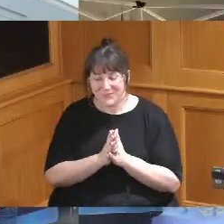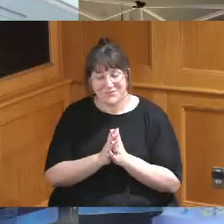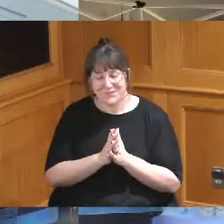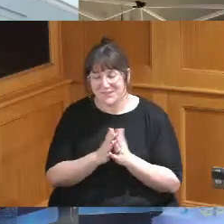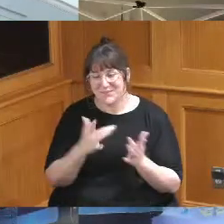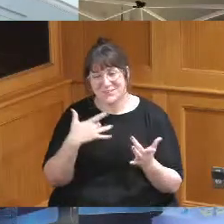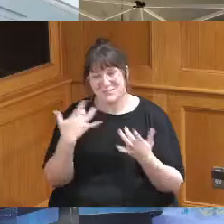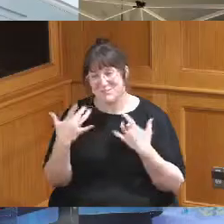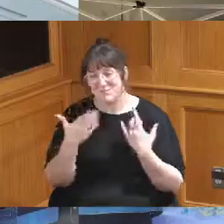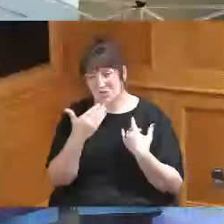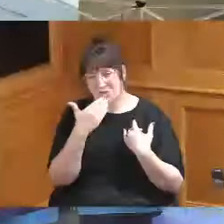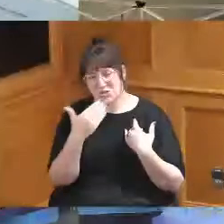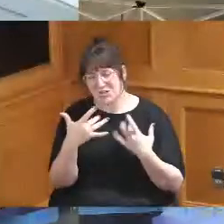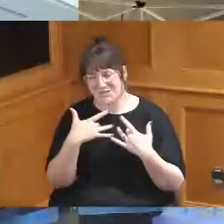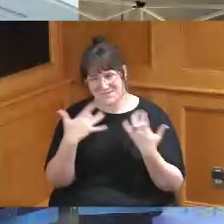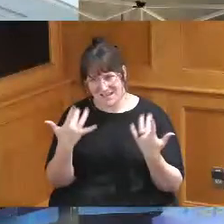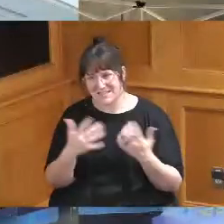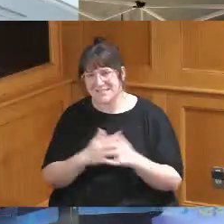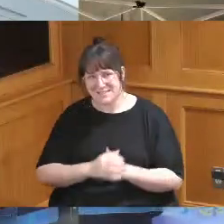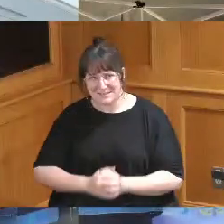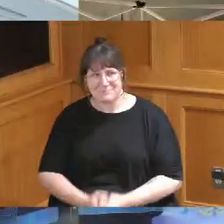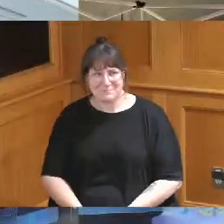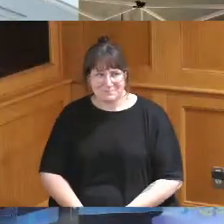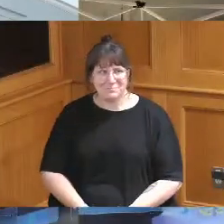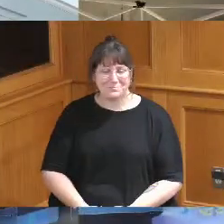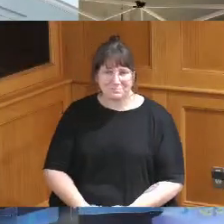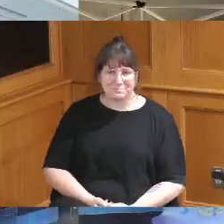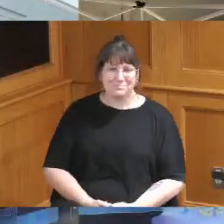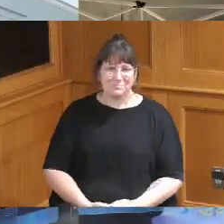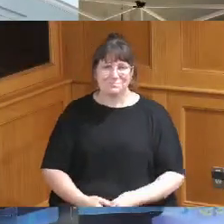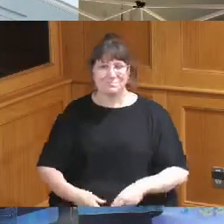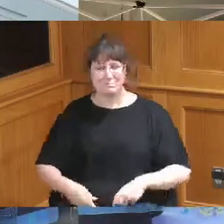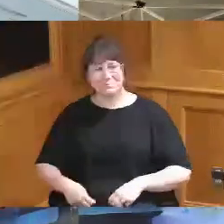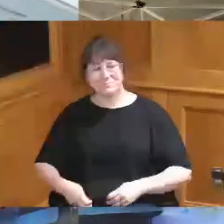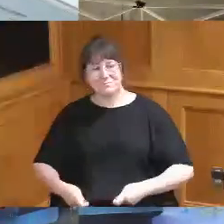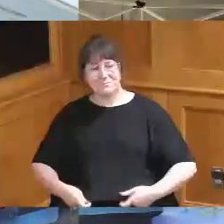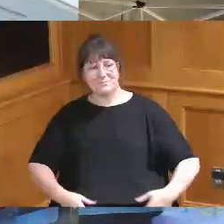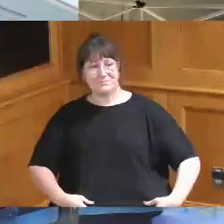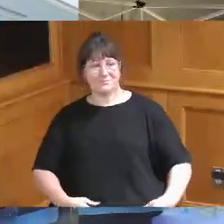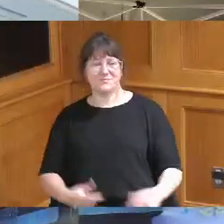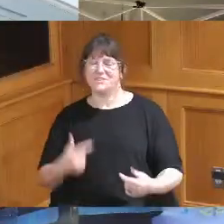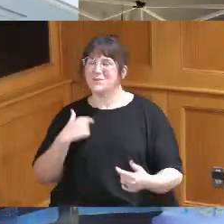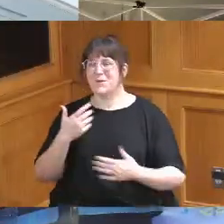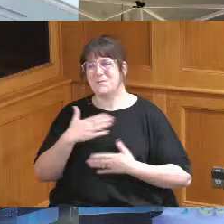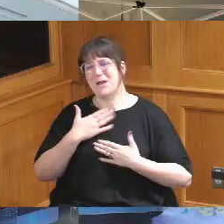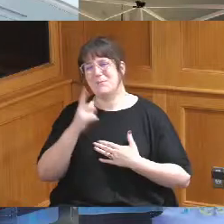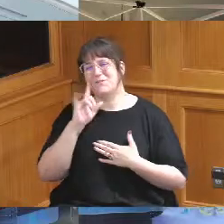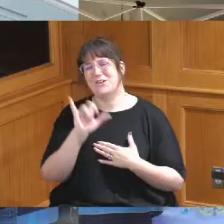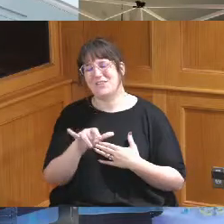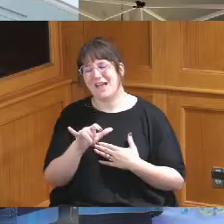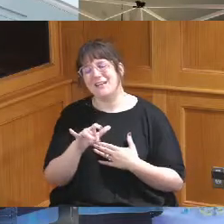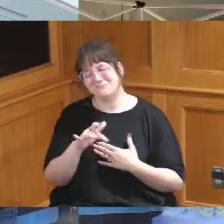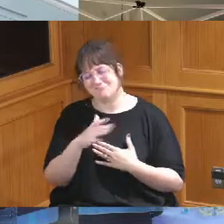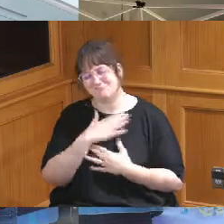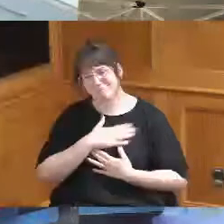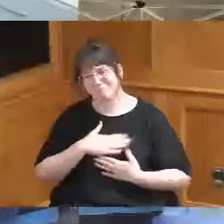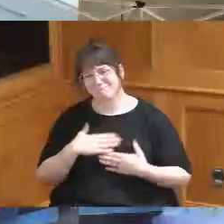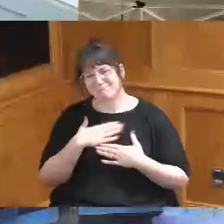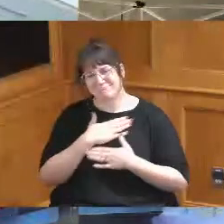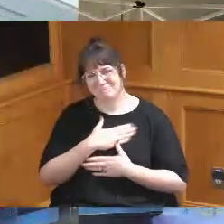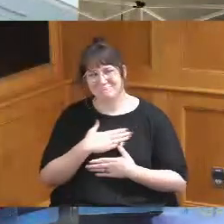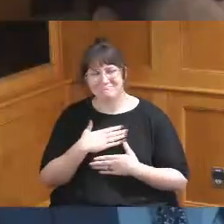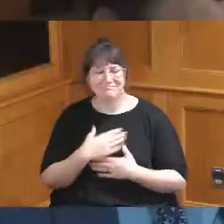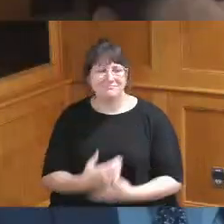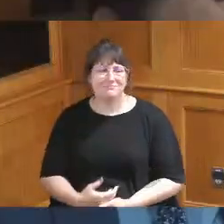very, very good event, and we helped a lot of people. So I was happy about that on Saturday. I just